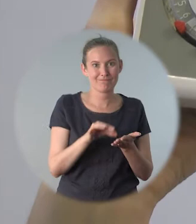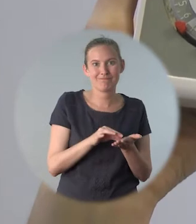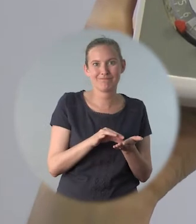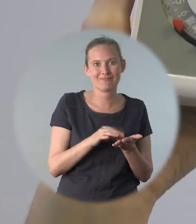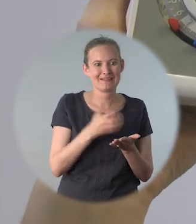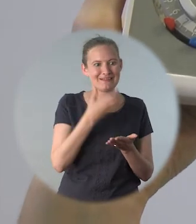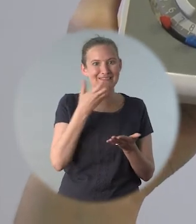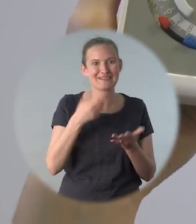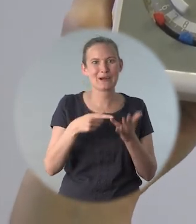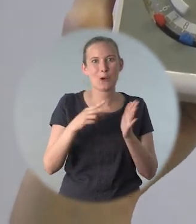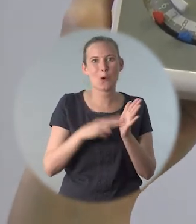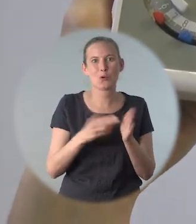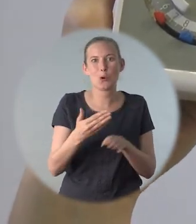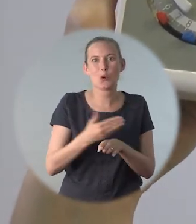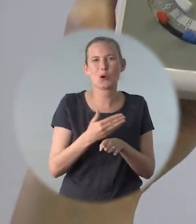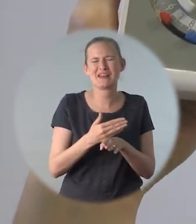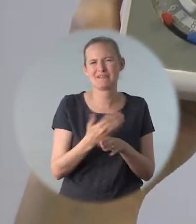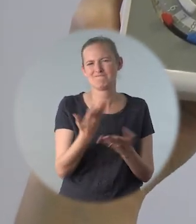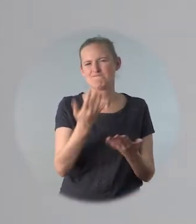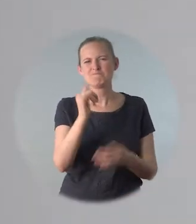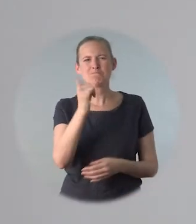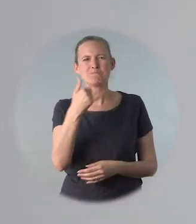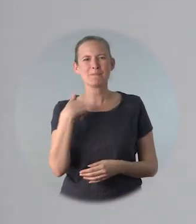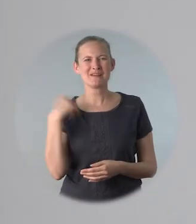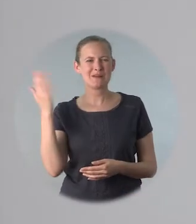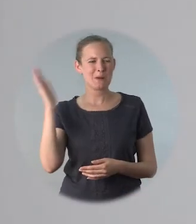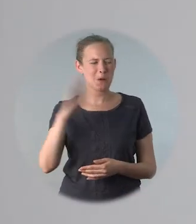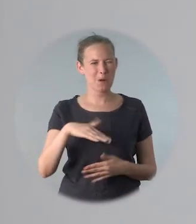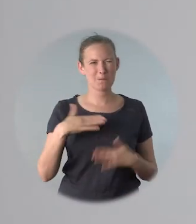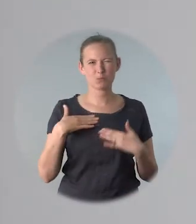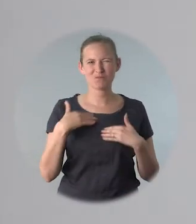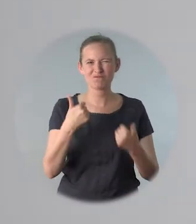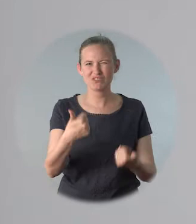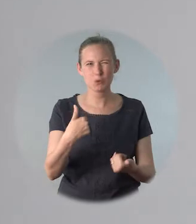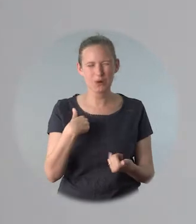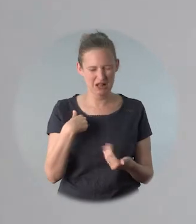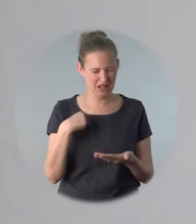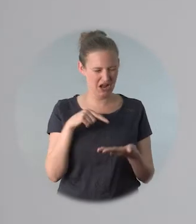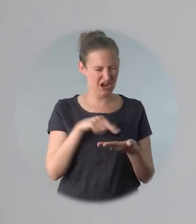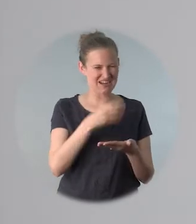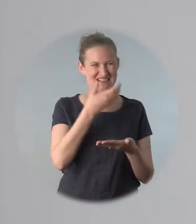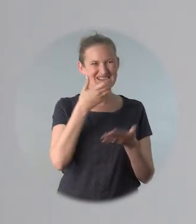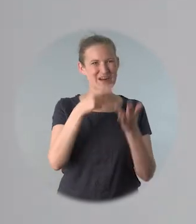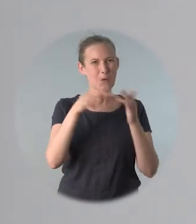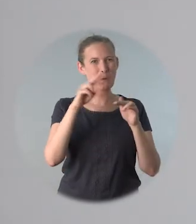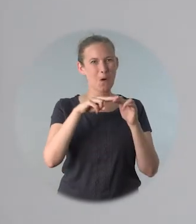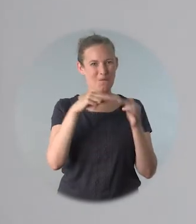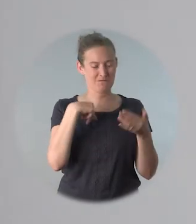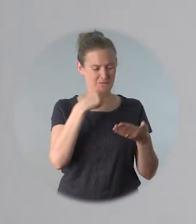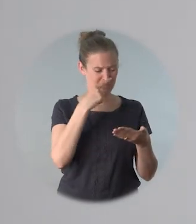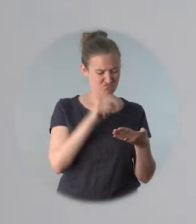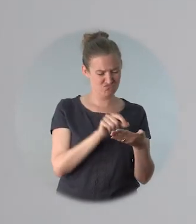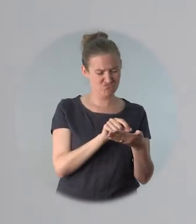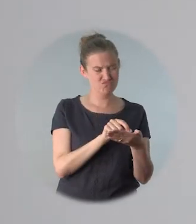if we've got it on to twice. Say we came home early, perhaps didn't feel well, we wanted the heating to